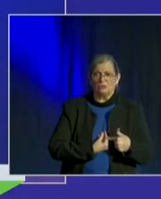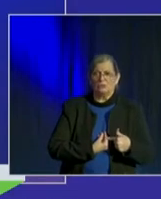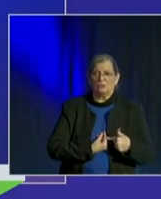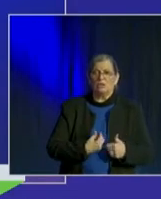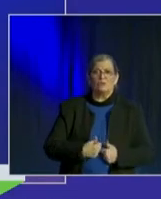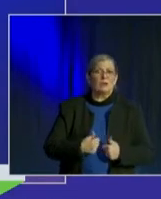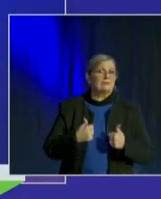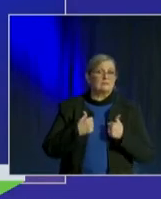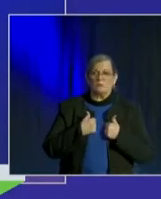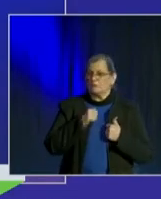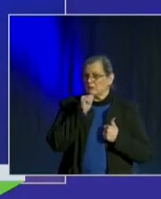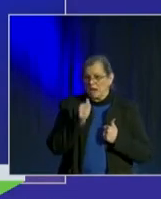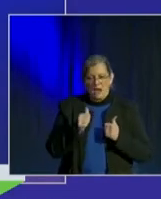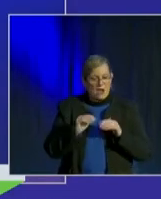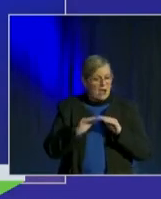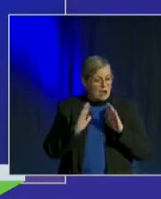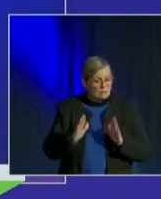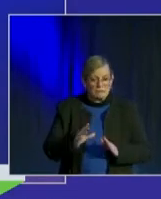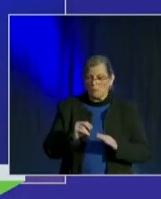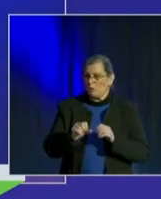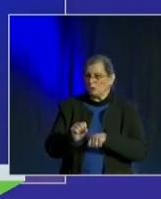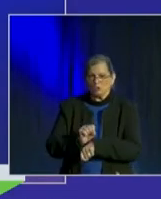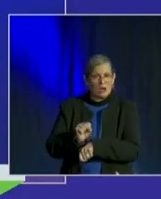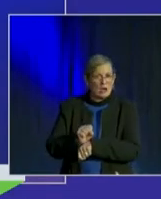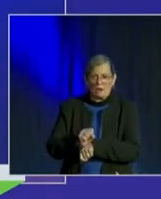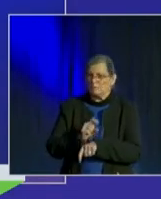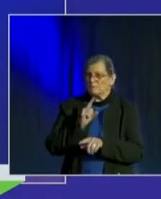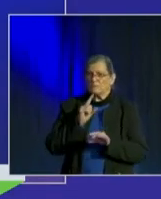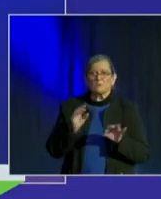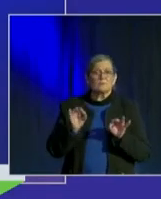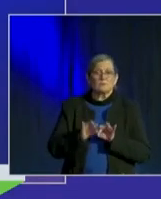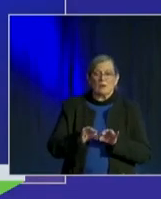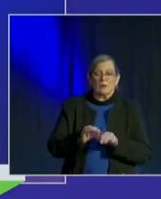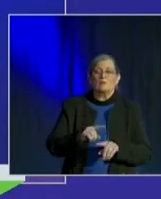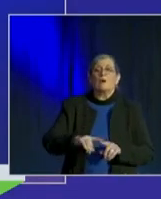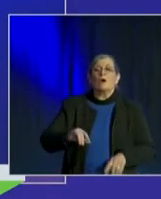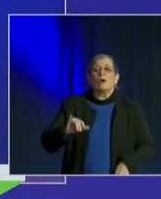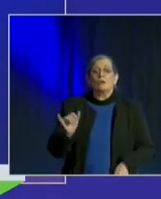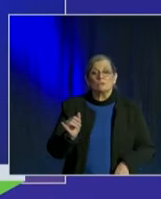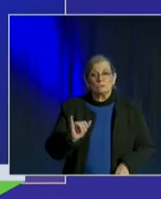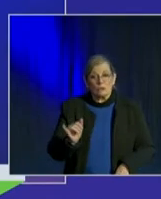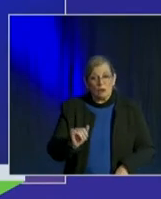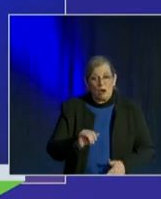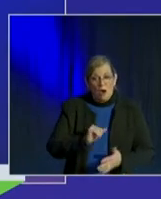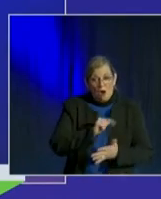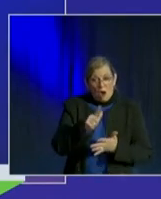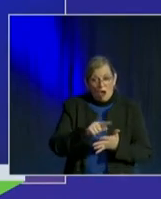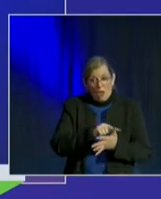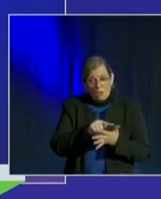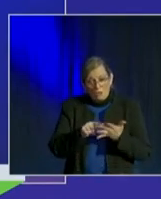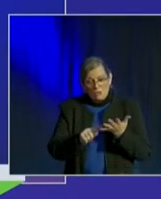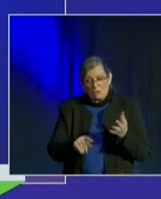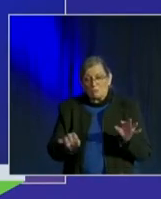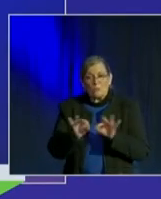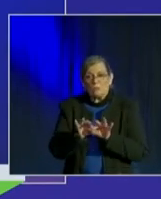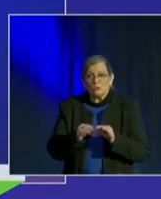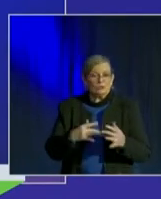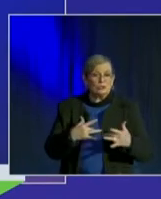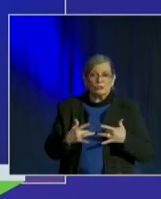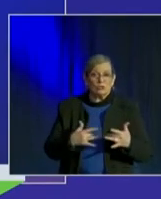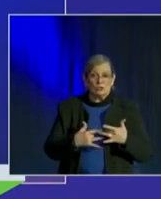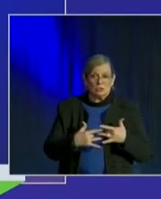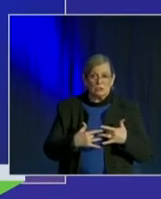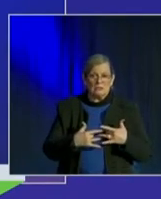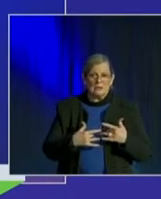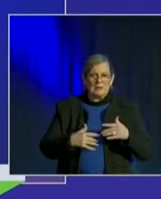and jobs and to help with job placement a serious concern for us, but basic